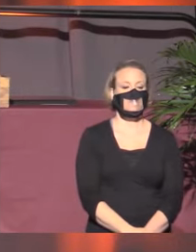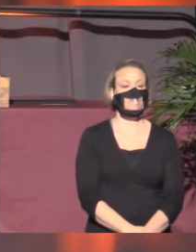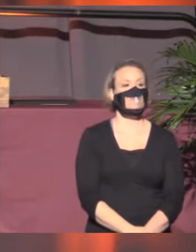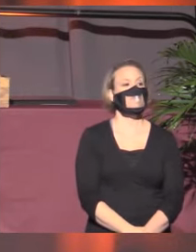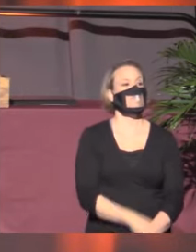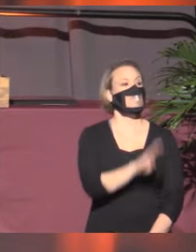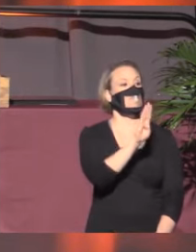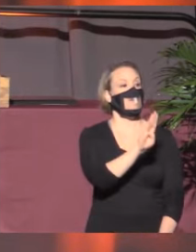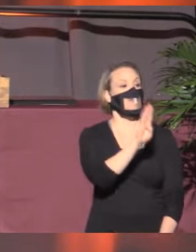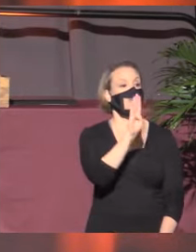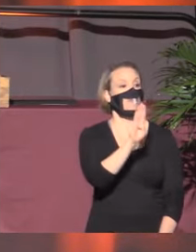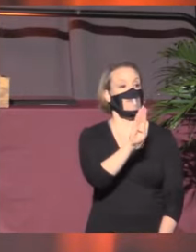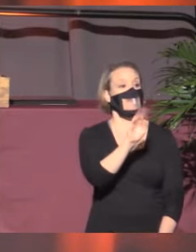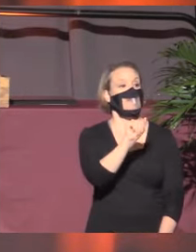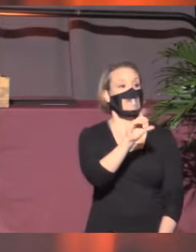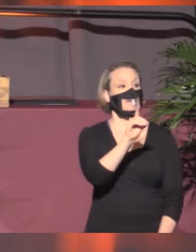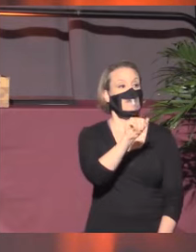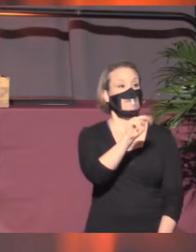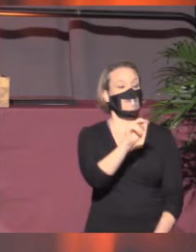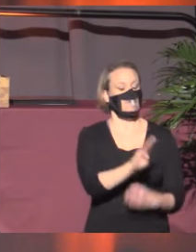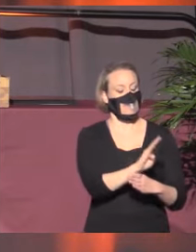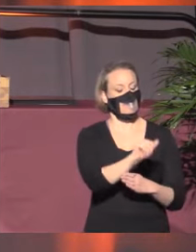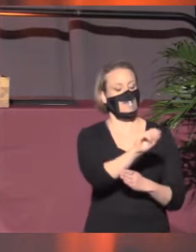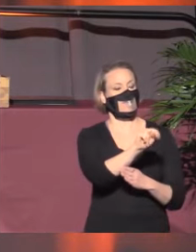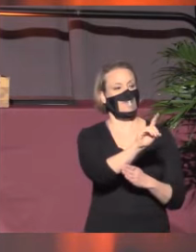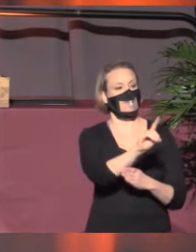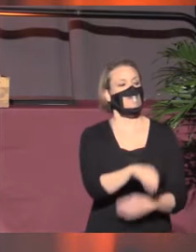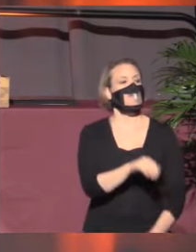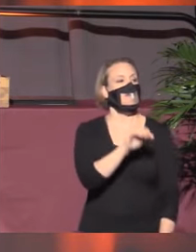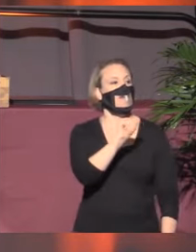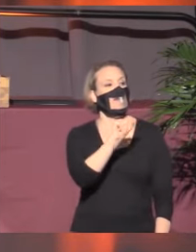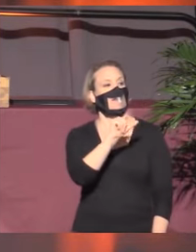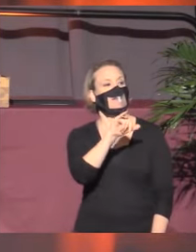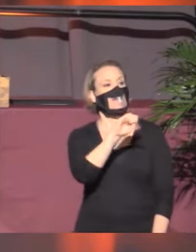Bachelor of Business Administration, Melissa Vijoya Clark.